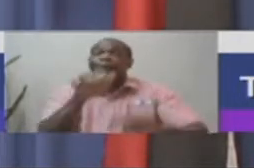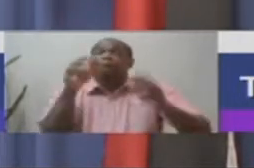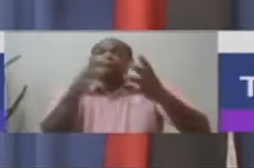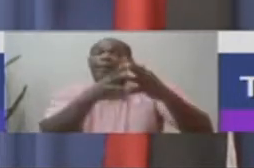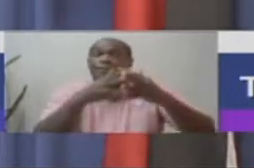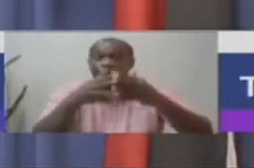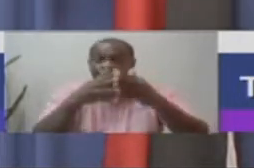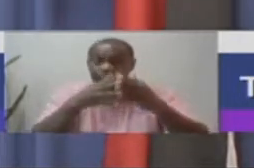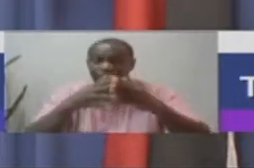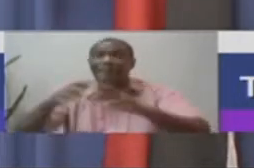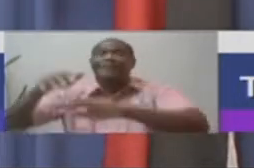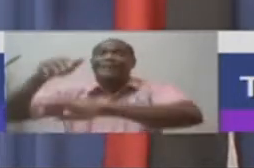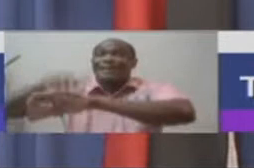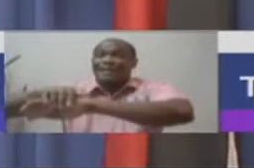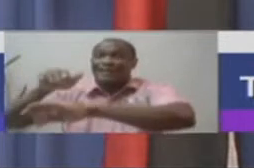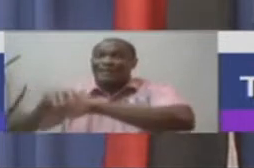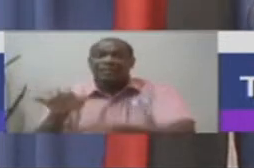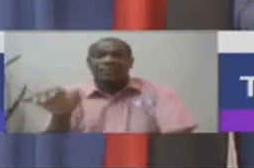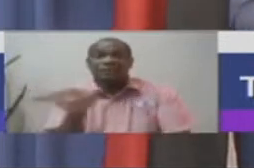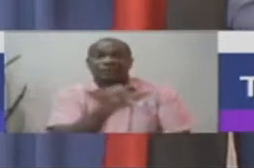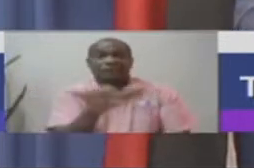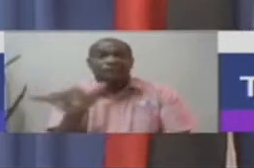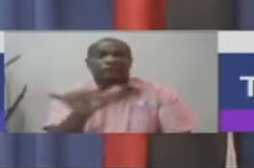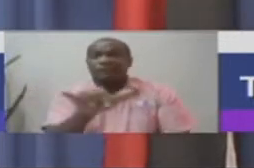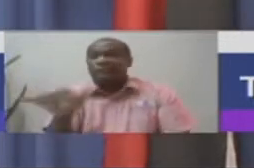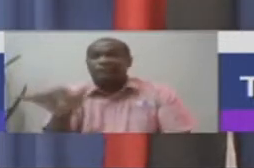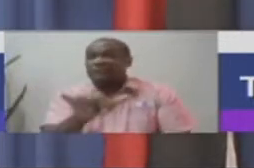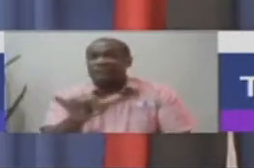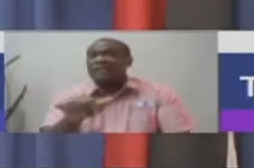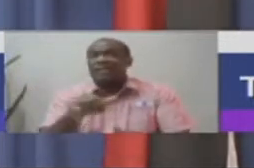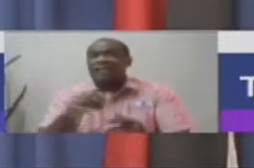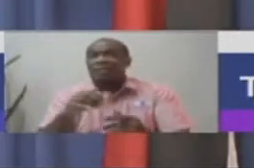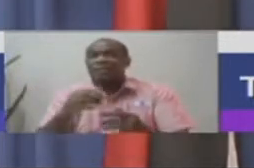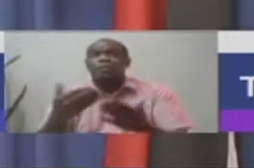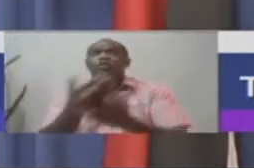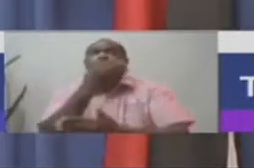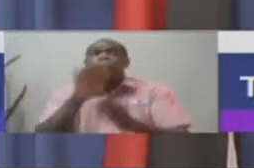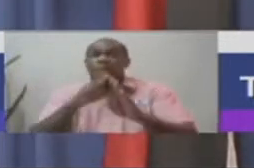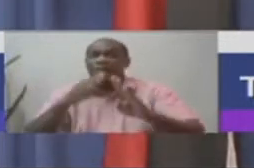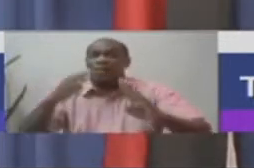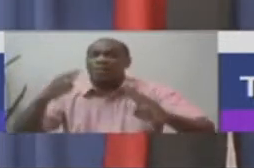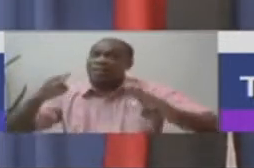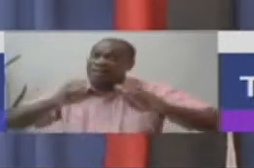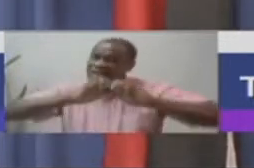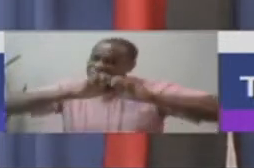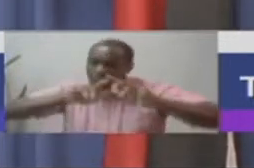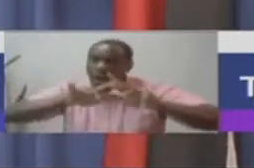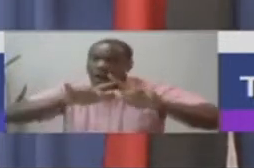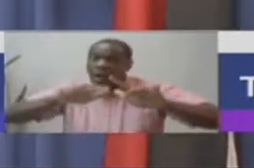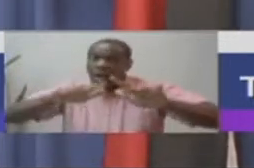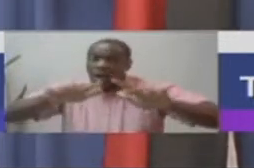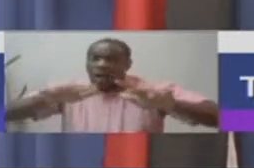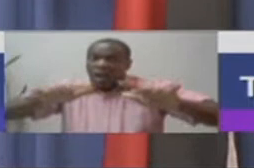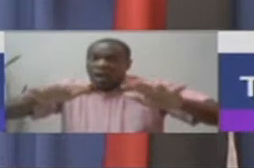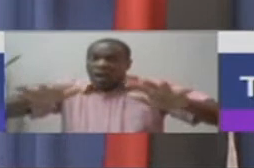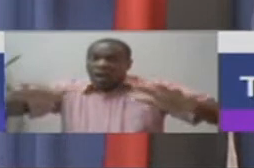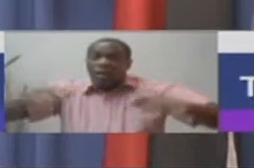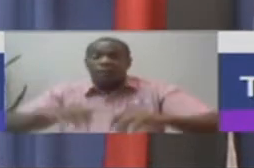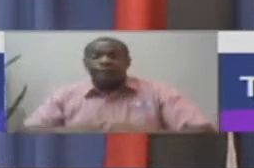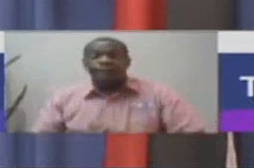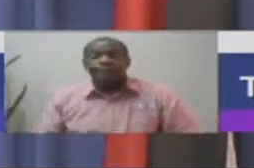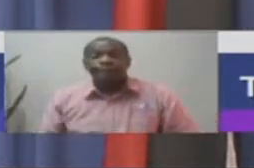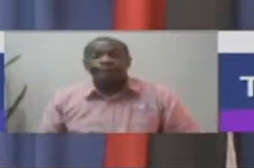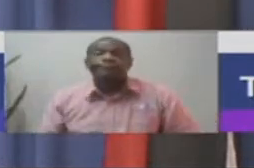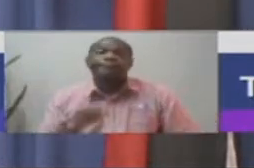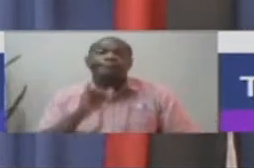it's an anticipation. In the United Kingdom, it's already on board. And of course, Israel